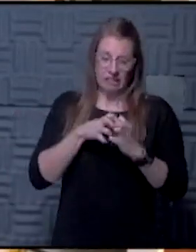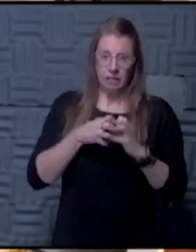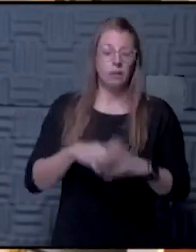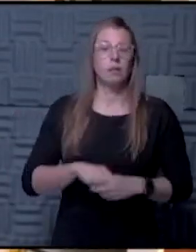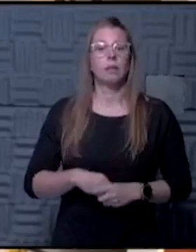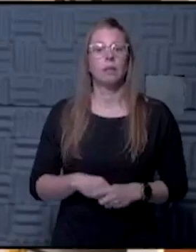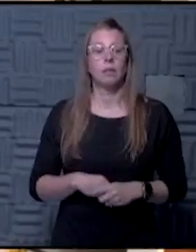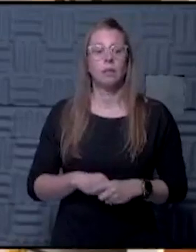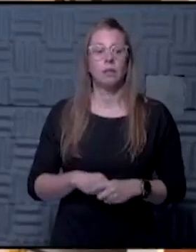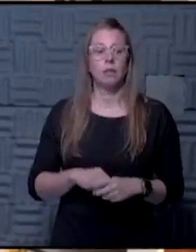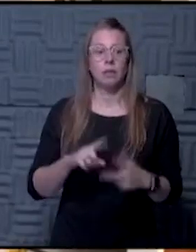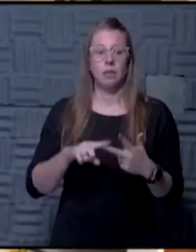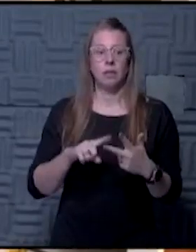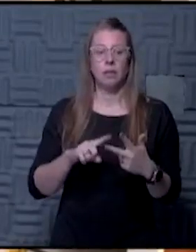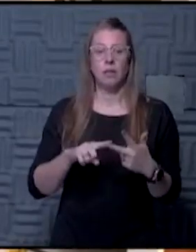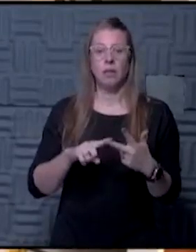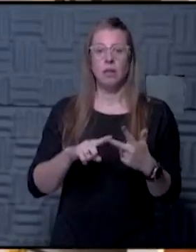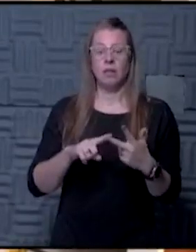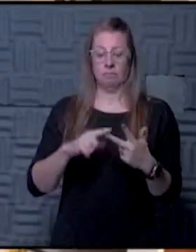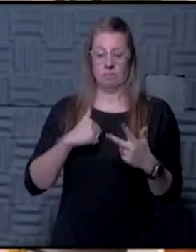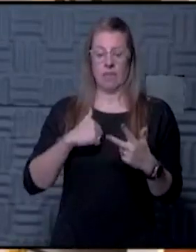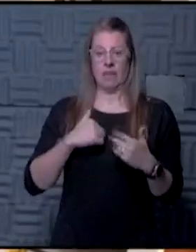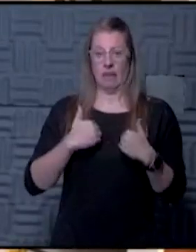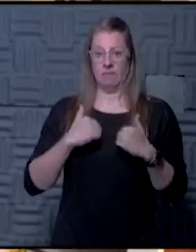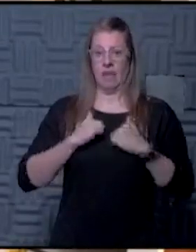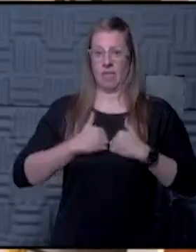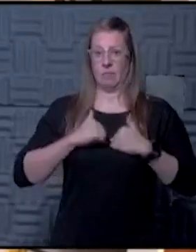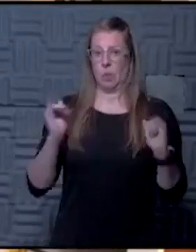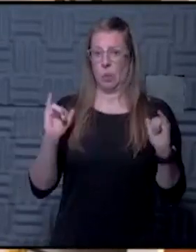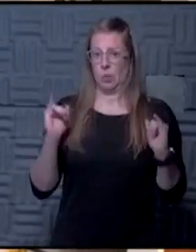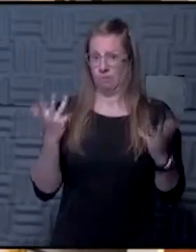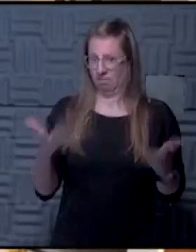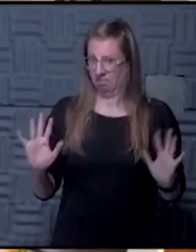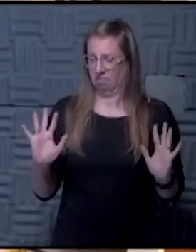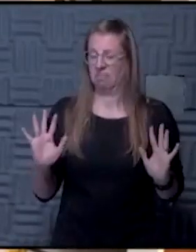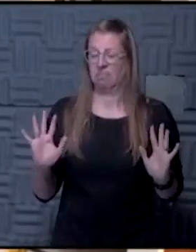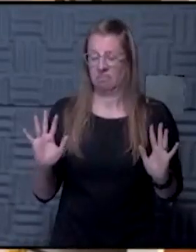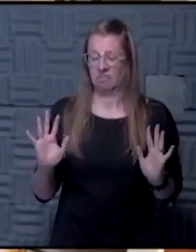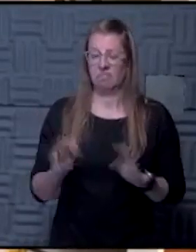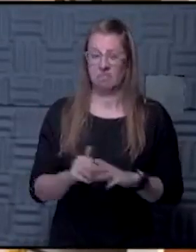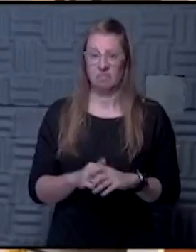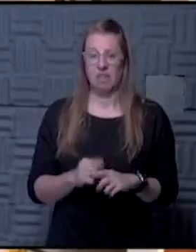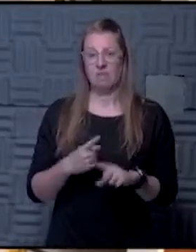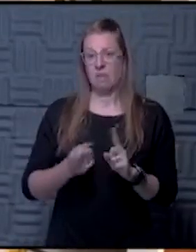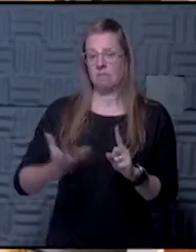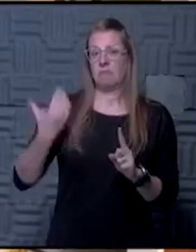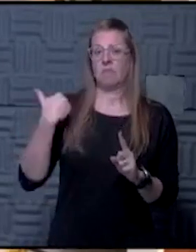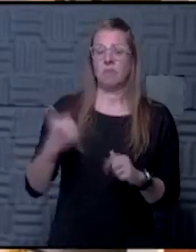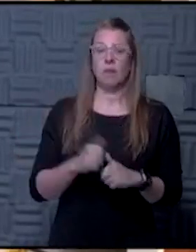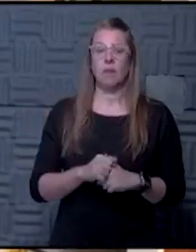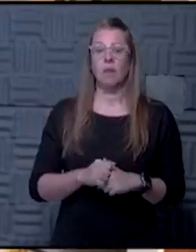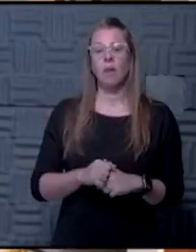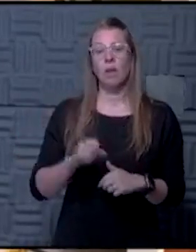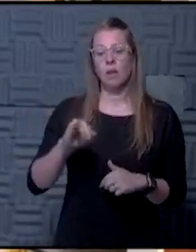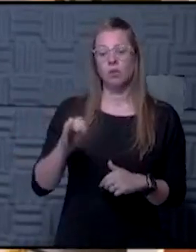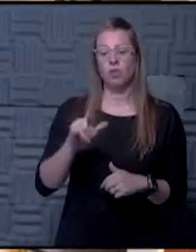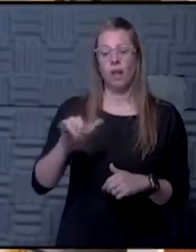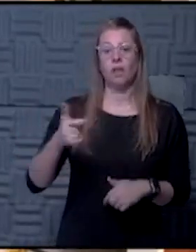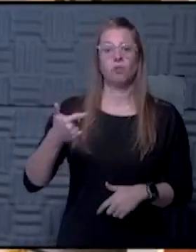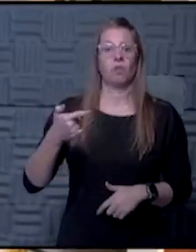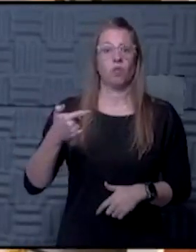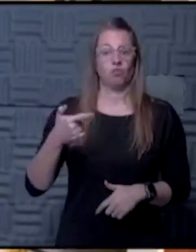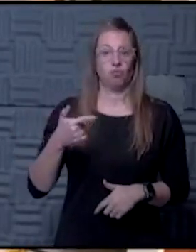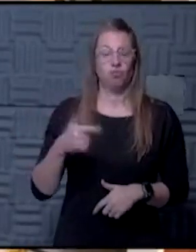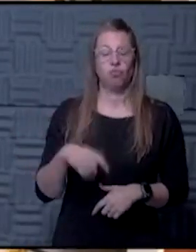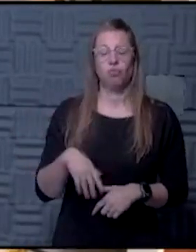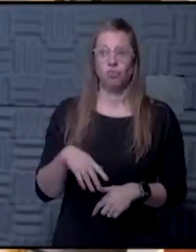an underlying comorbidity of asthma. So by the 21st of July, which